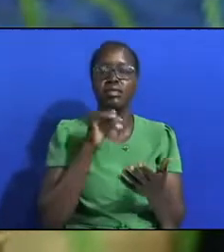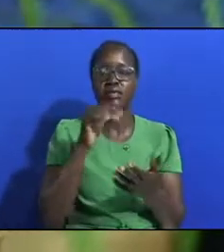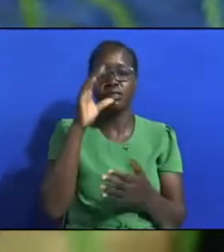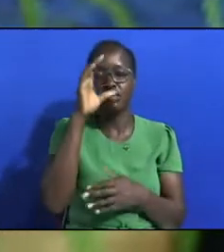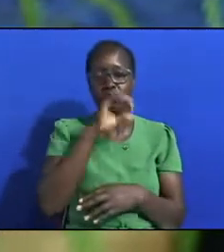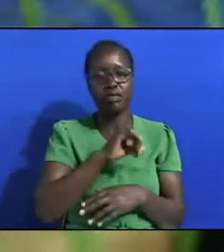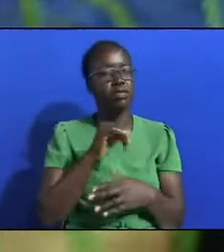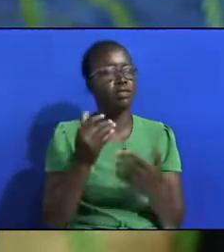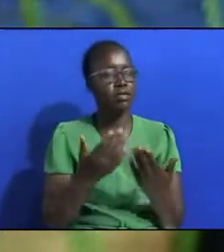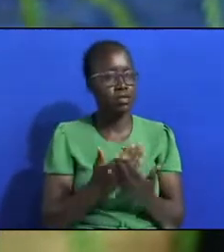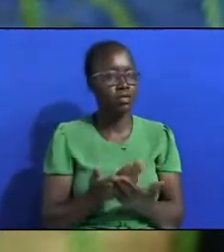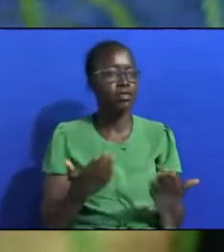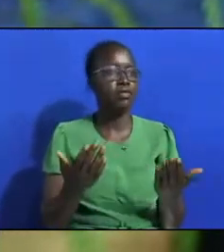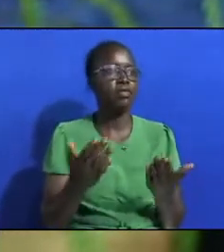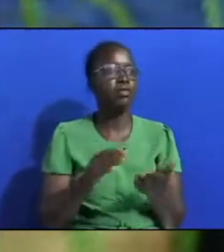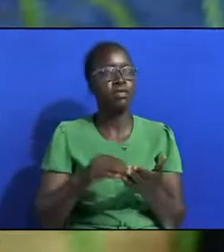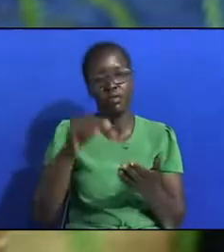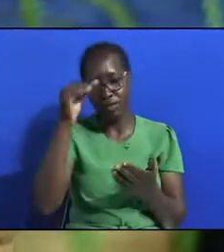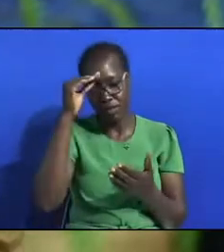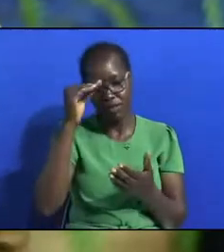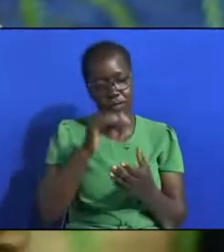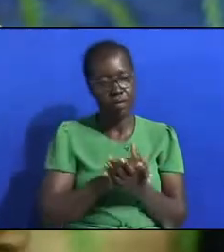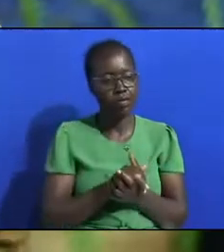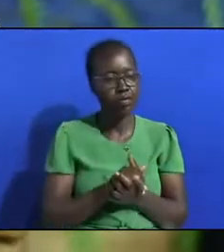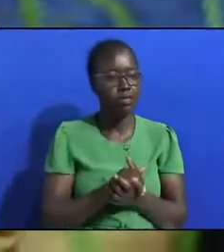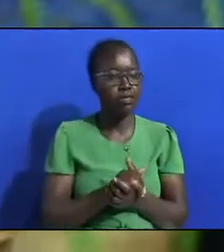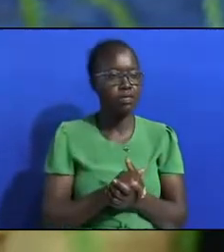the beautiful lessons you have been learning.